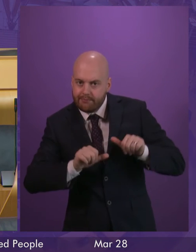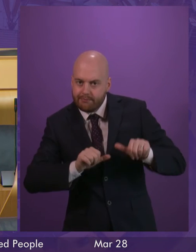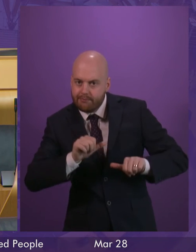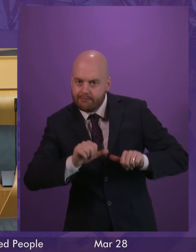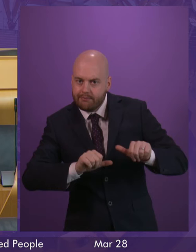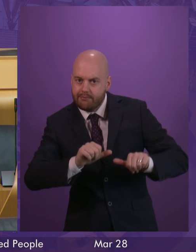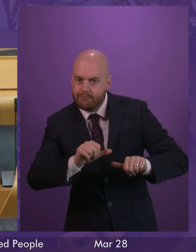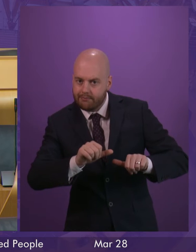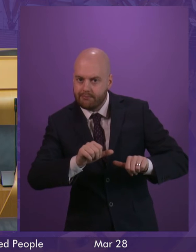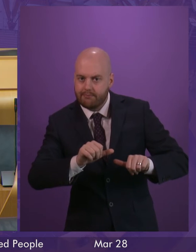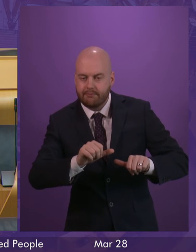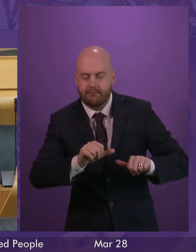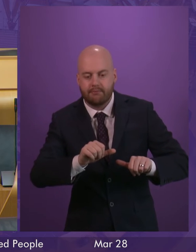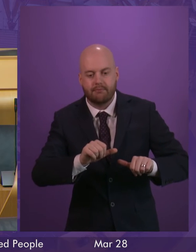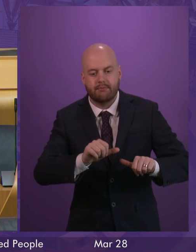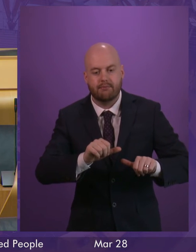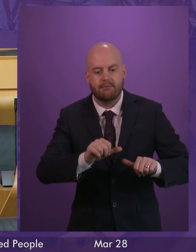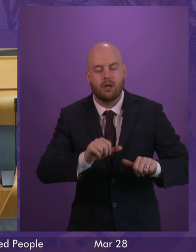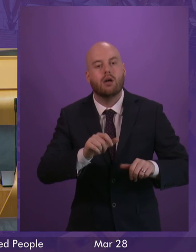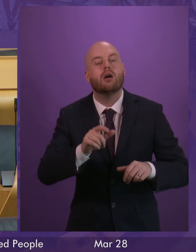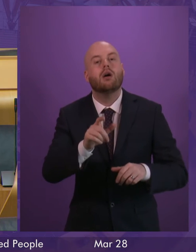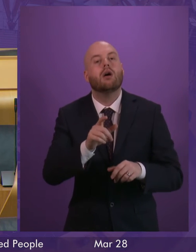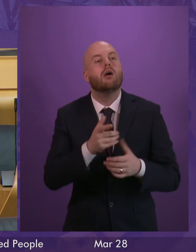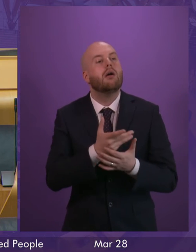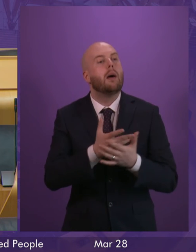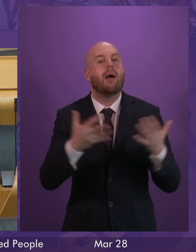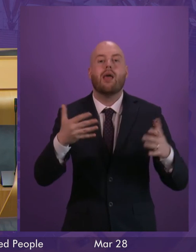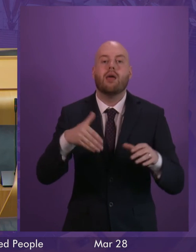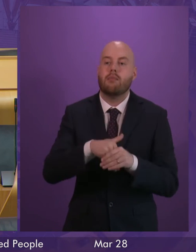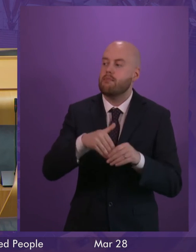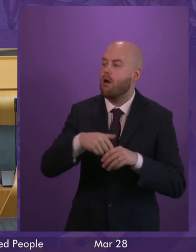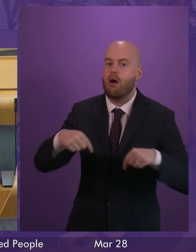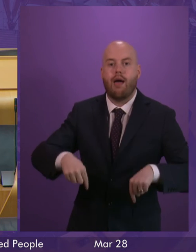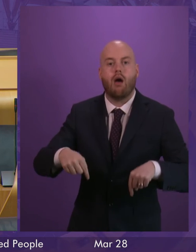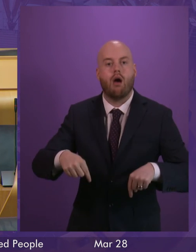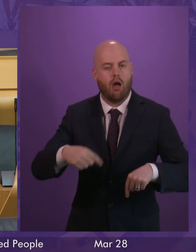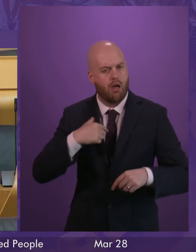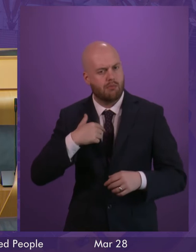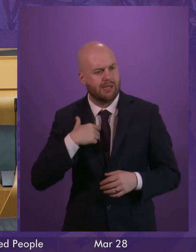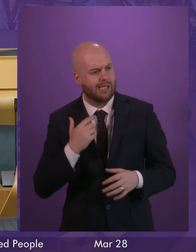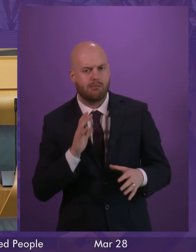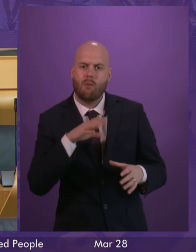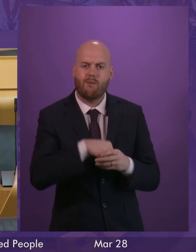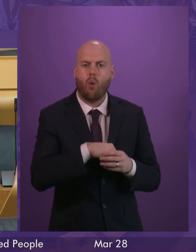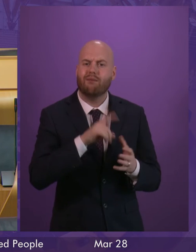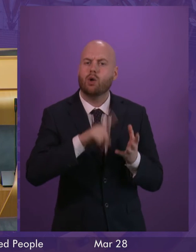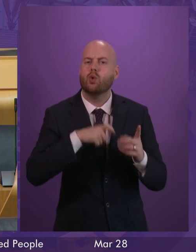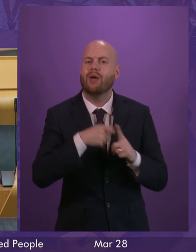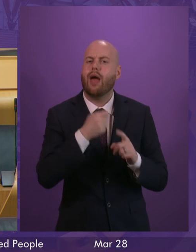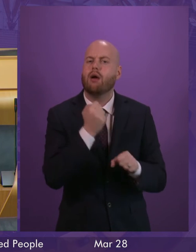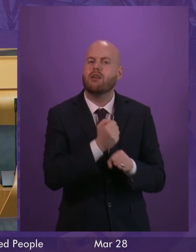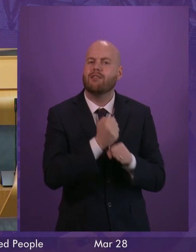In addition, I imagine like my many members, I take part in the UK Government's Disability Confident